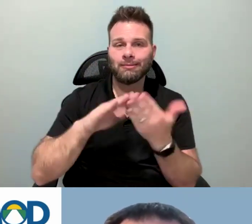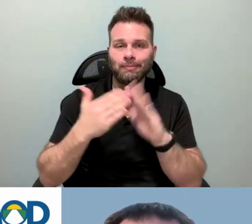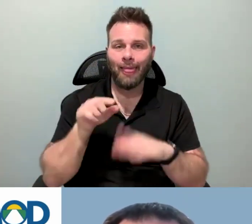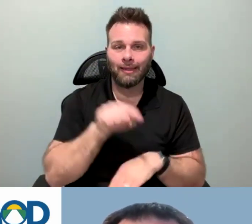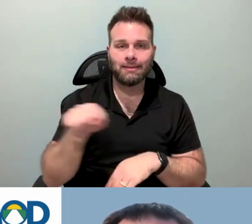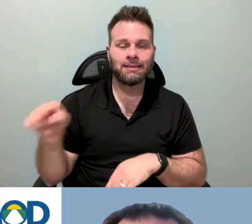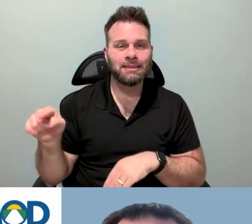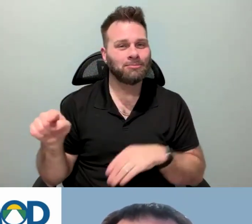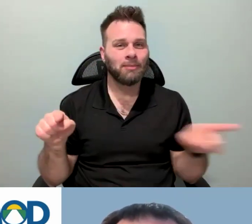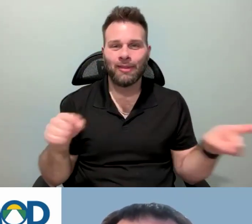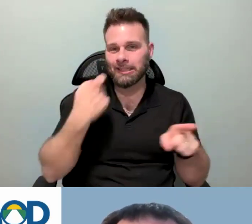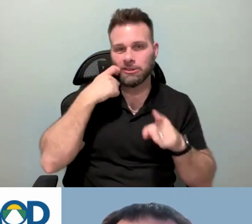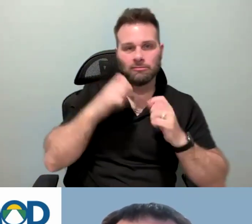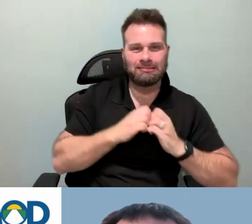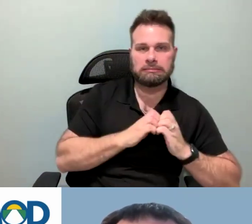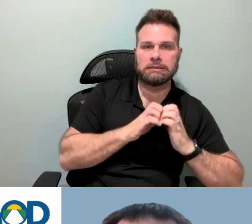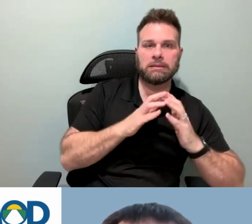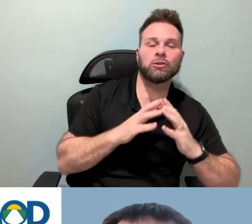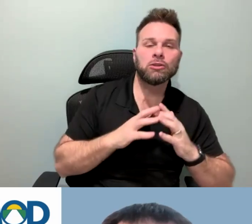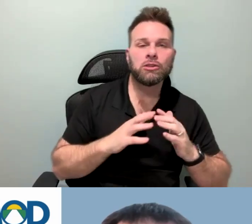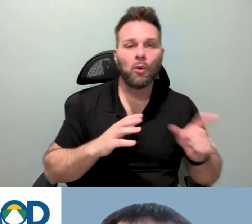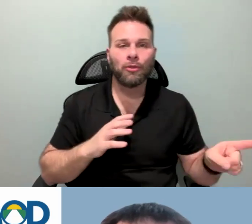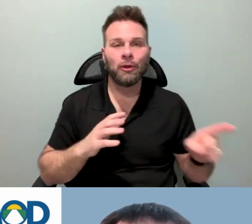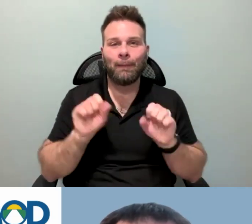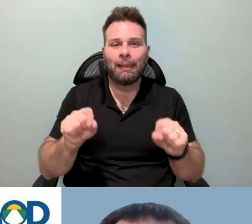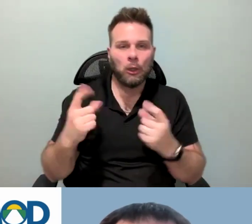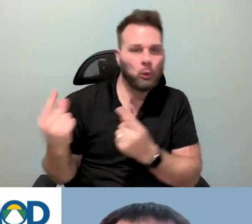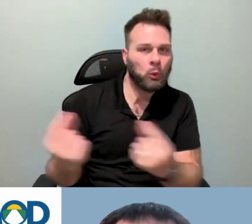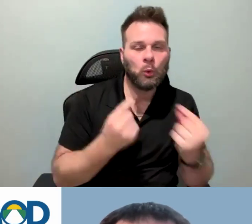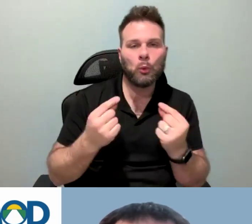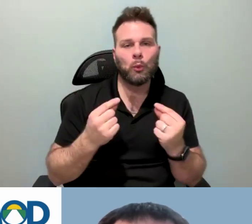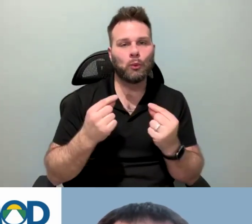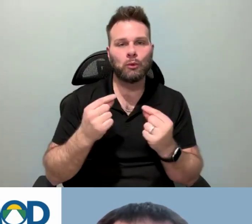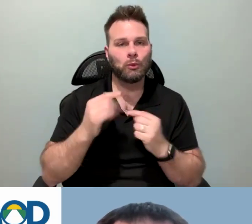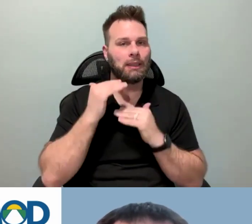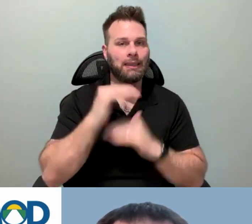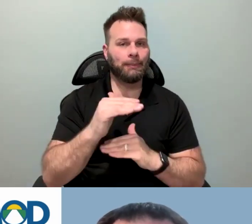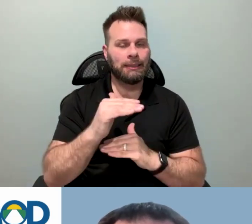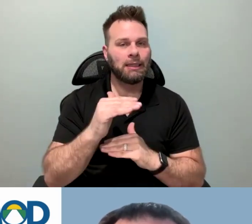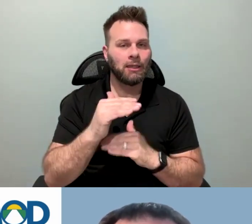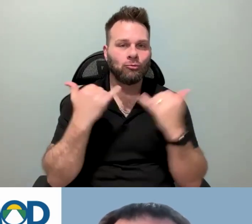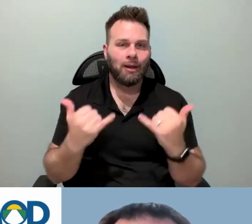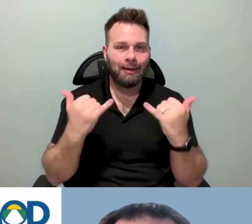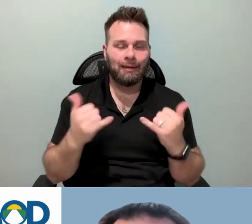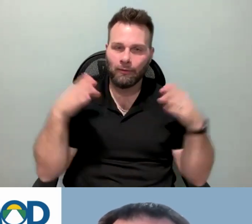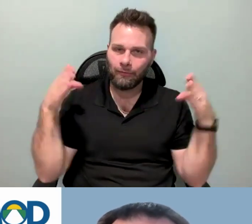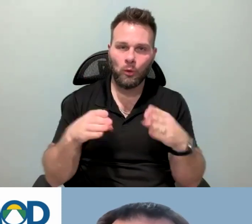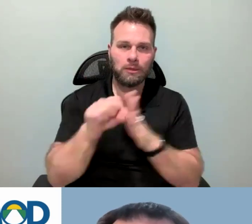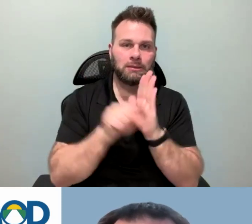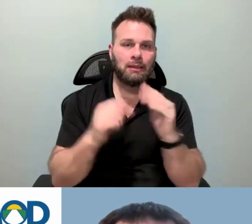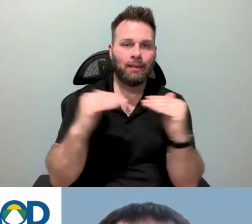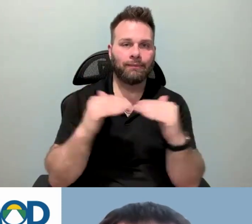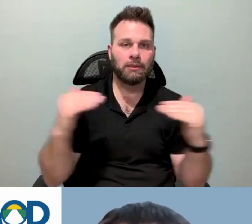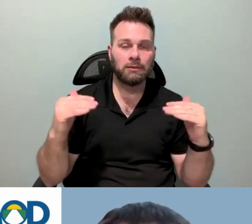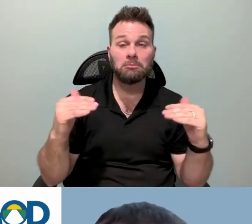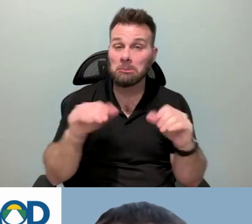And so their bandwidth is limited and they are focusing on the state level right now. But I can